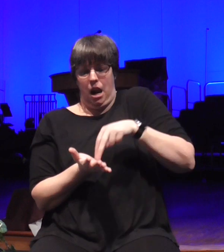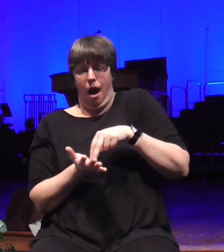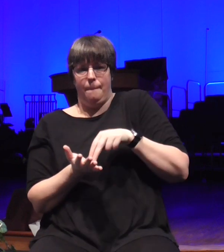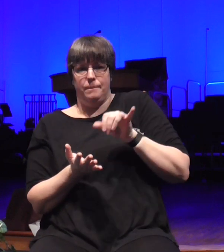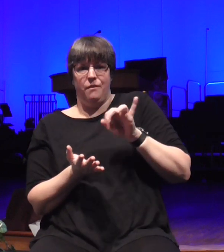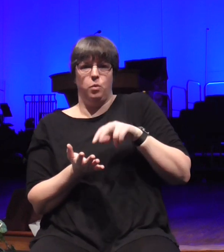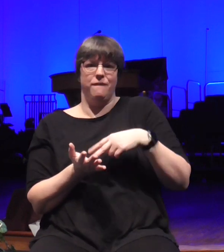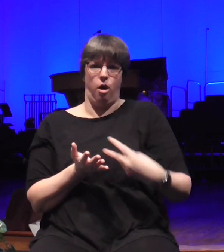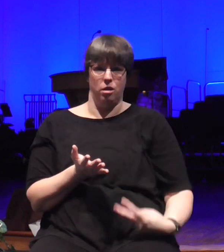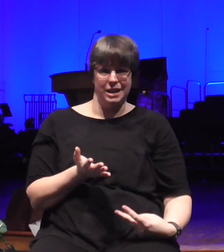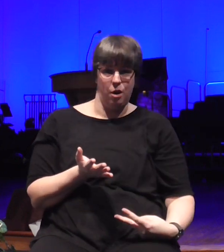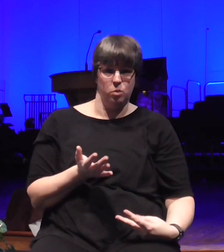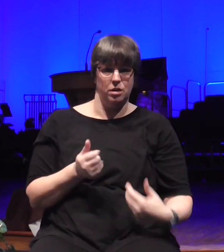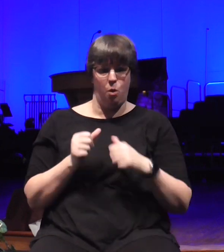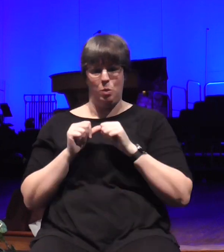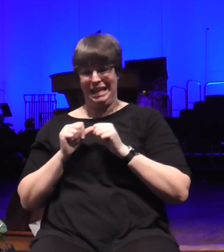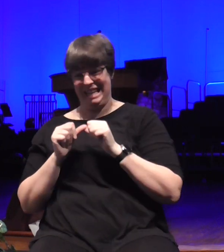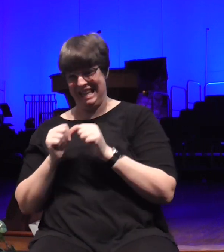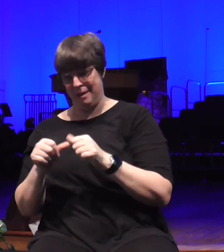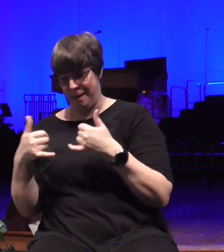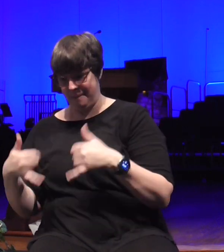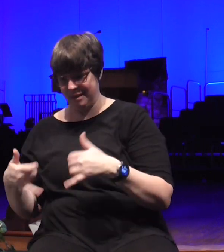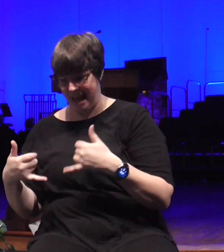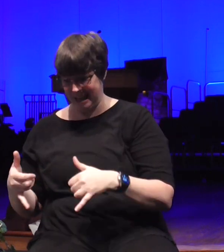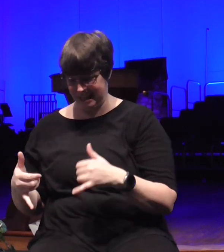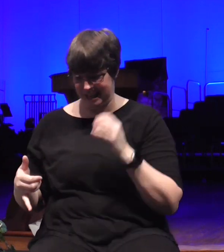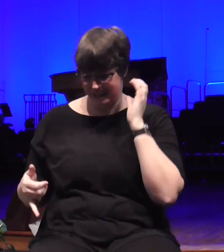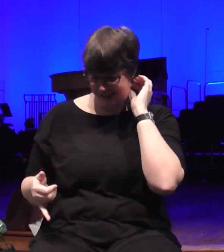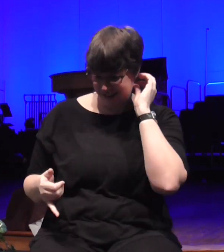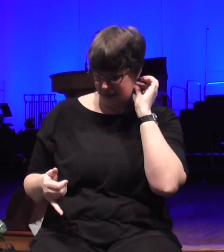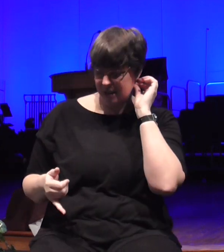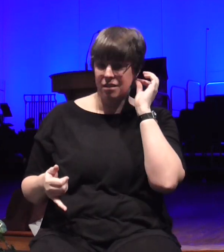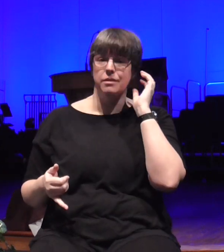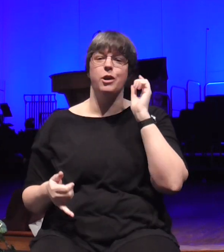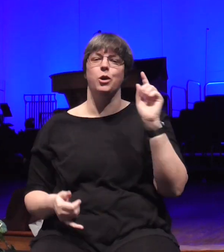might keep playing and go long.